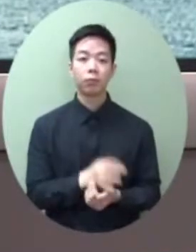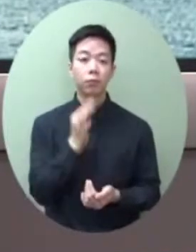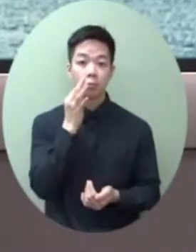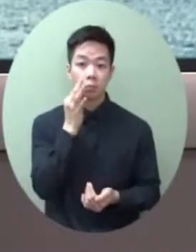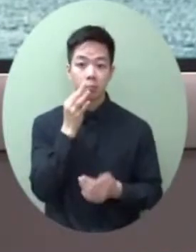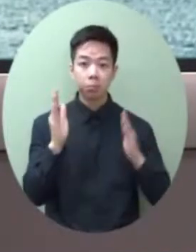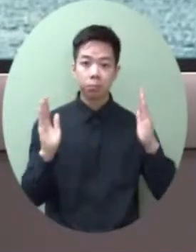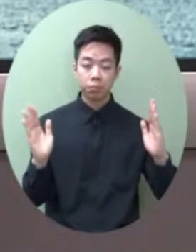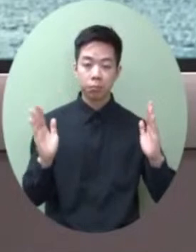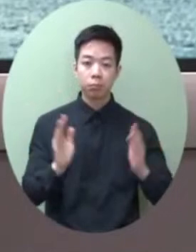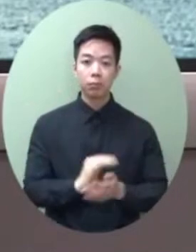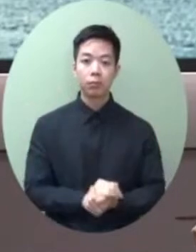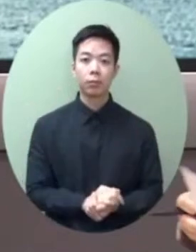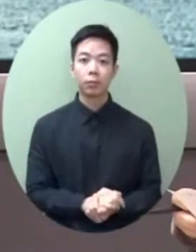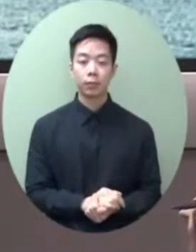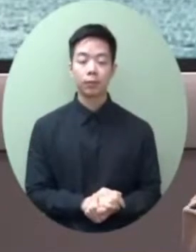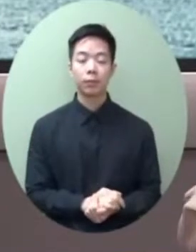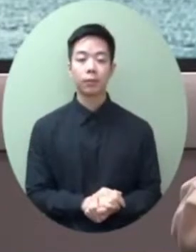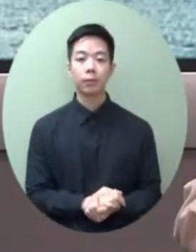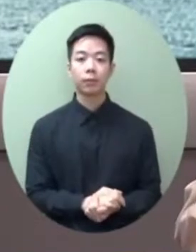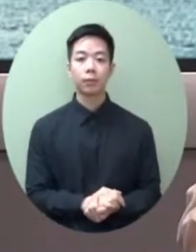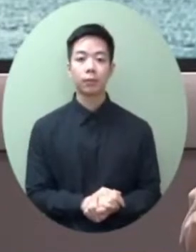local infections. Its distribution.